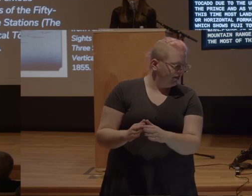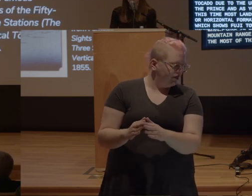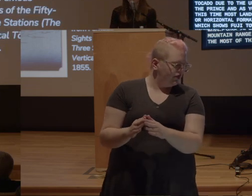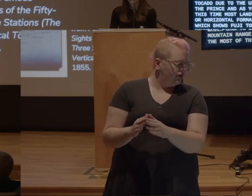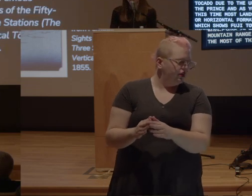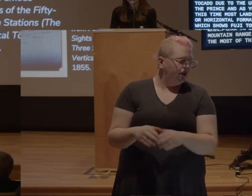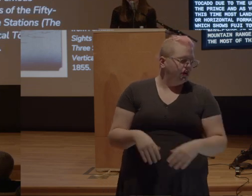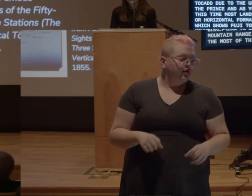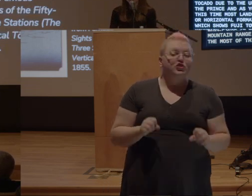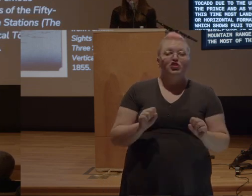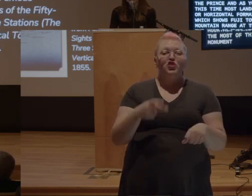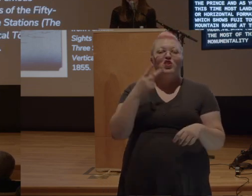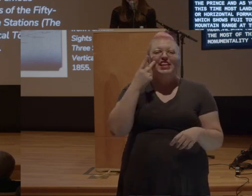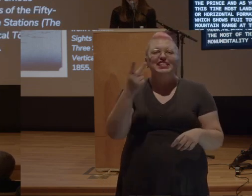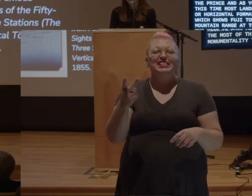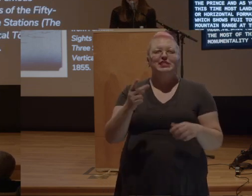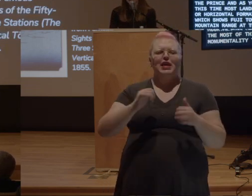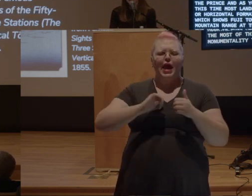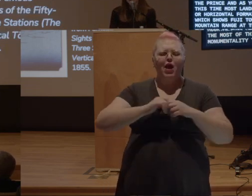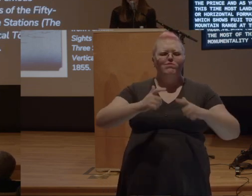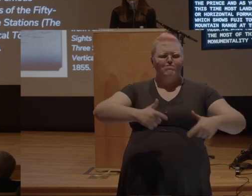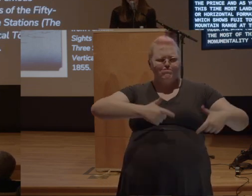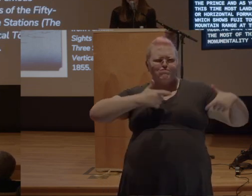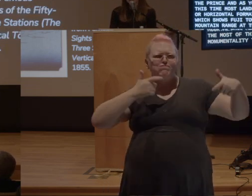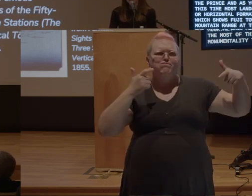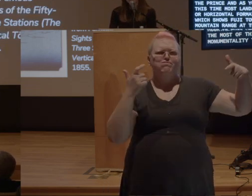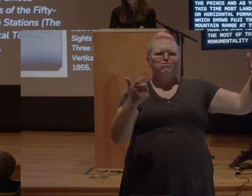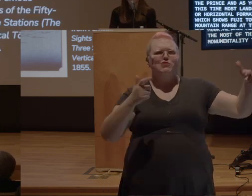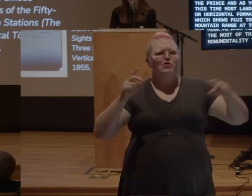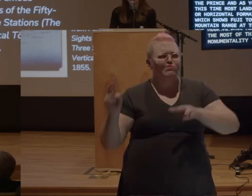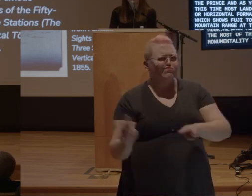sense of monumentality to Fuji, whose